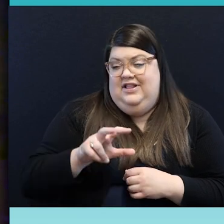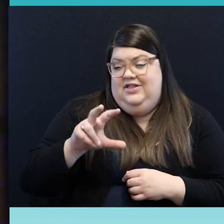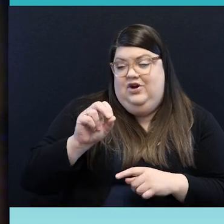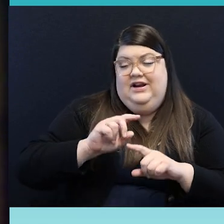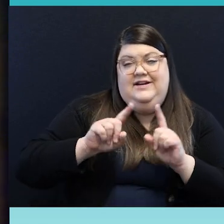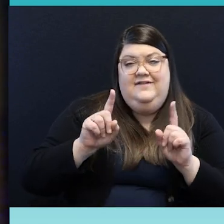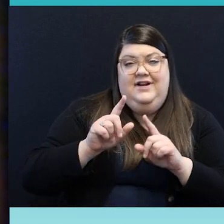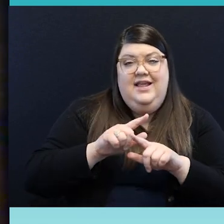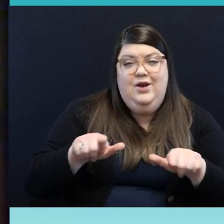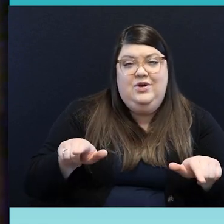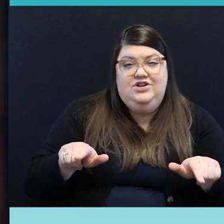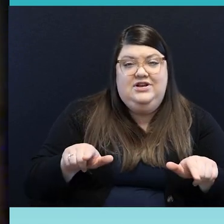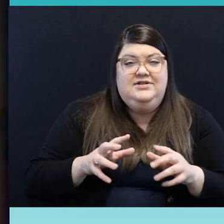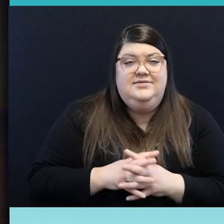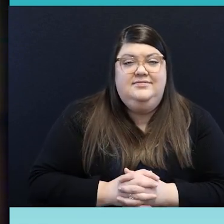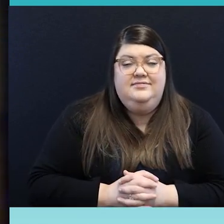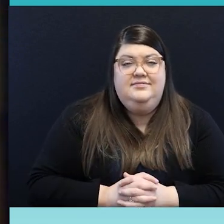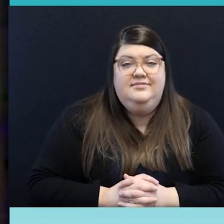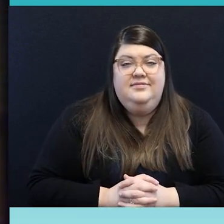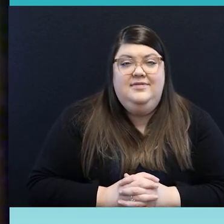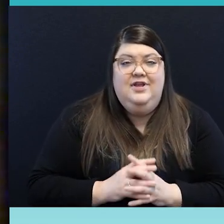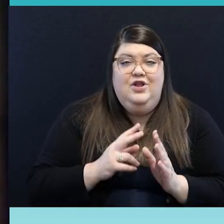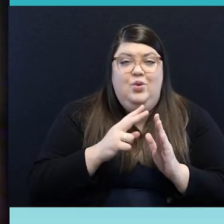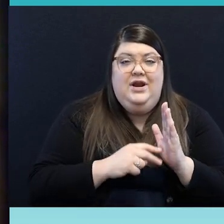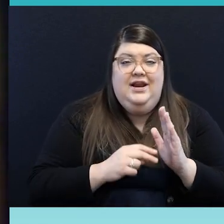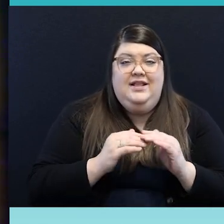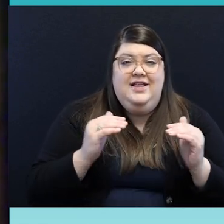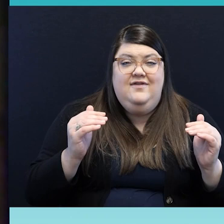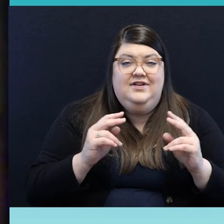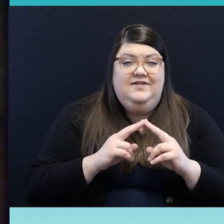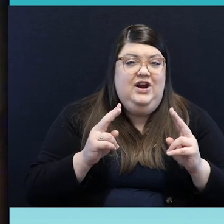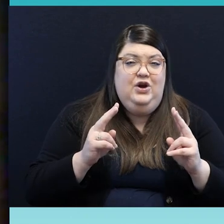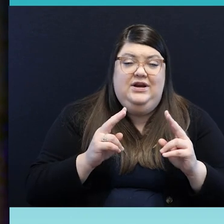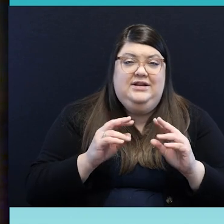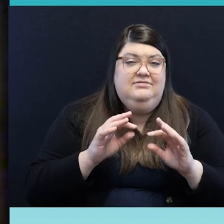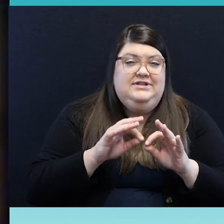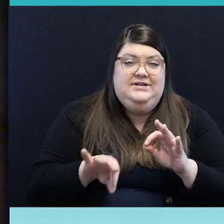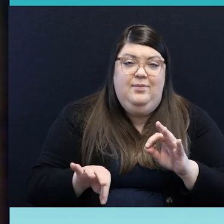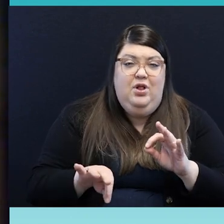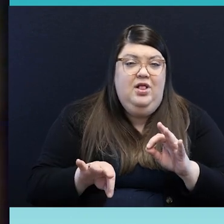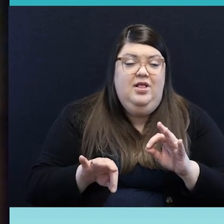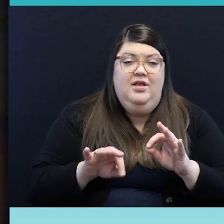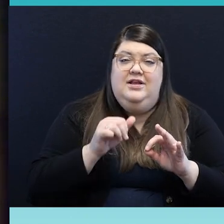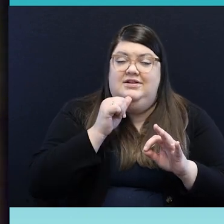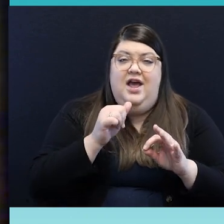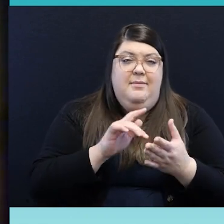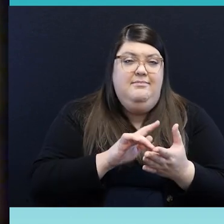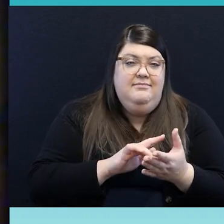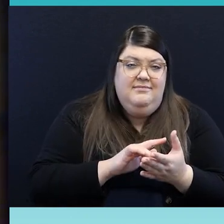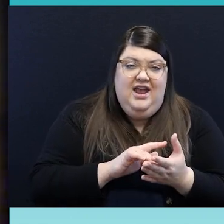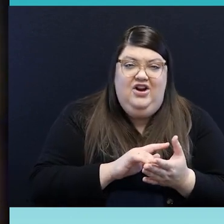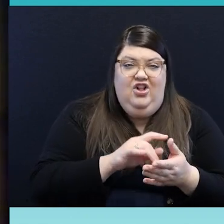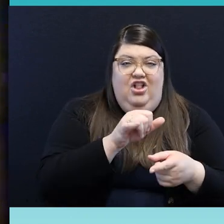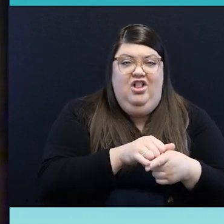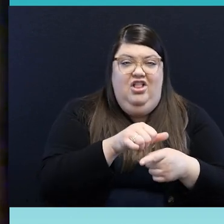30 different languages. The reading level is very simple. It's not